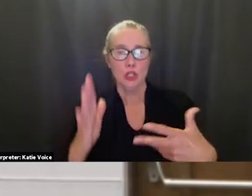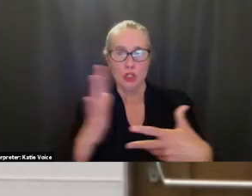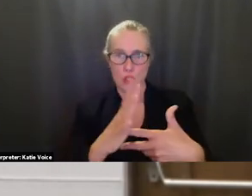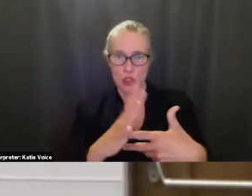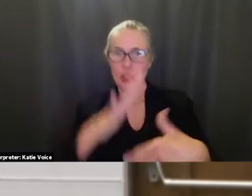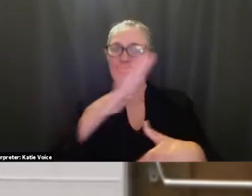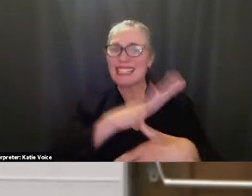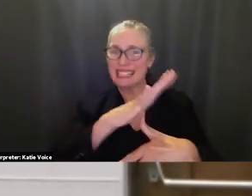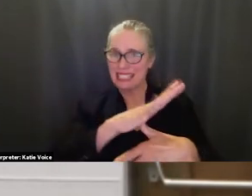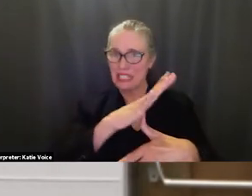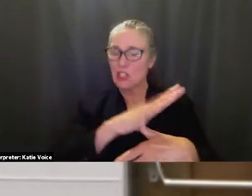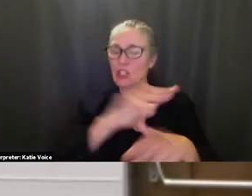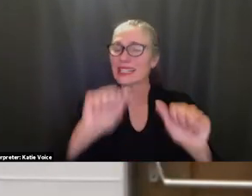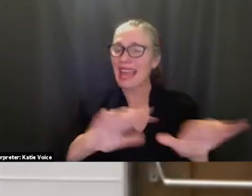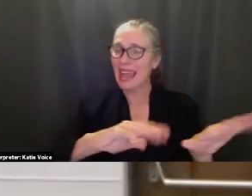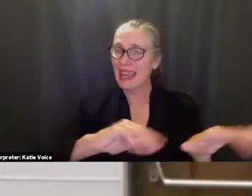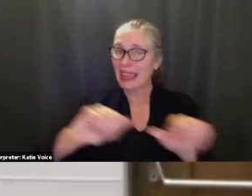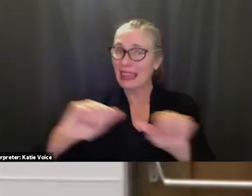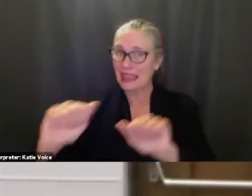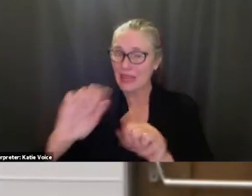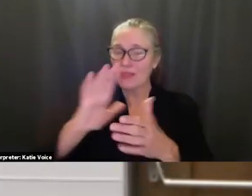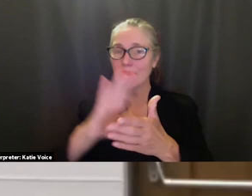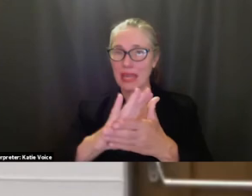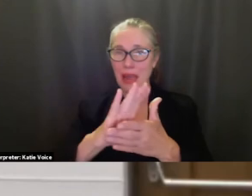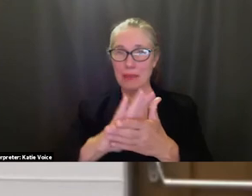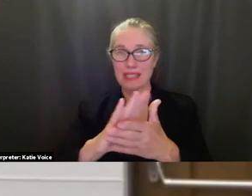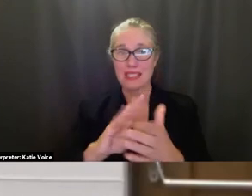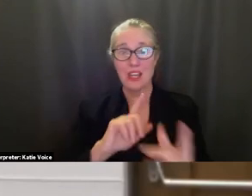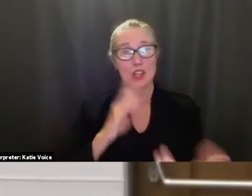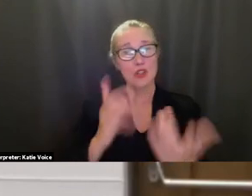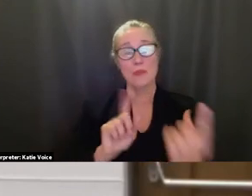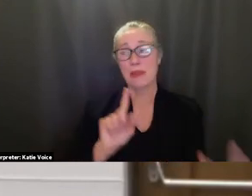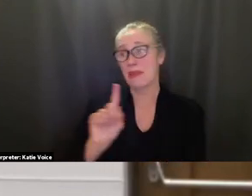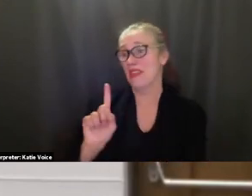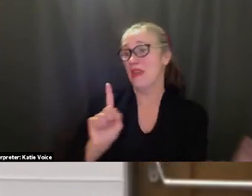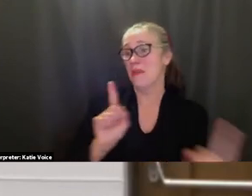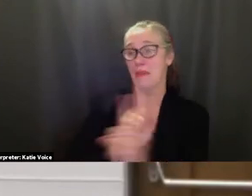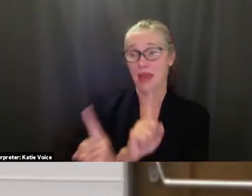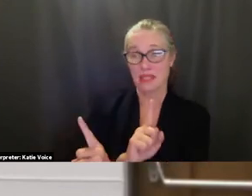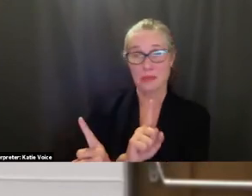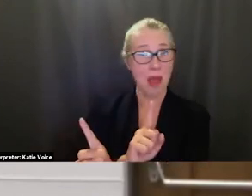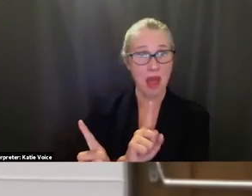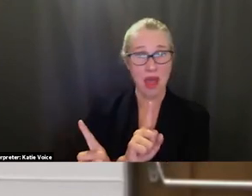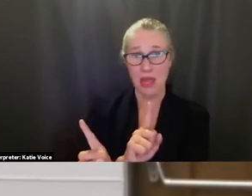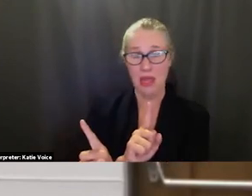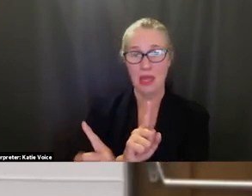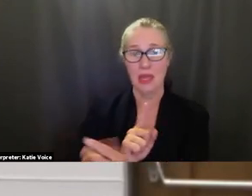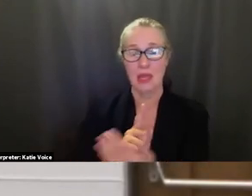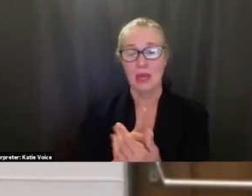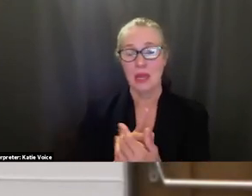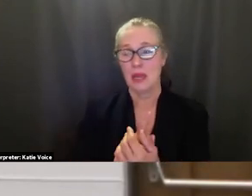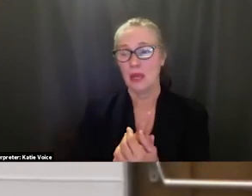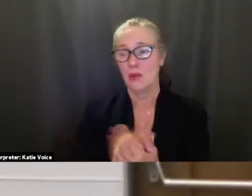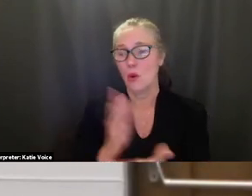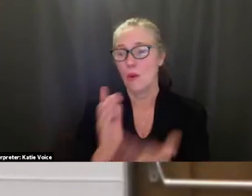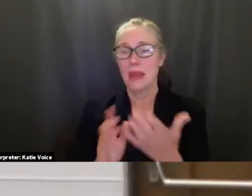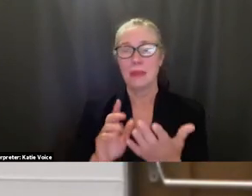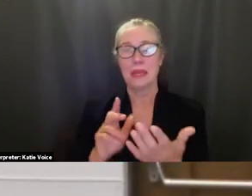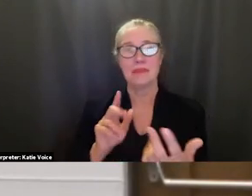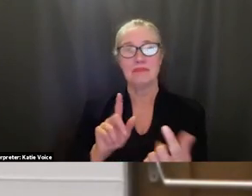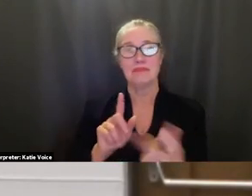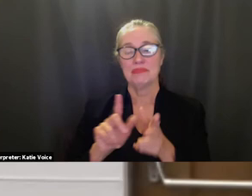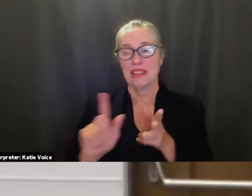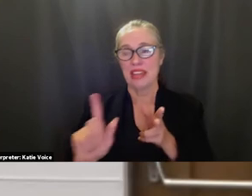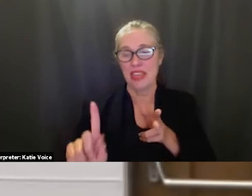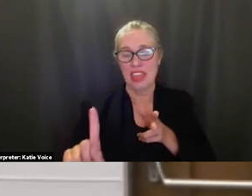to leave campus so if they pass by the srd and they are in their vehicle or